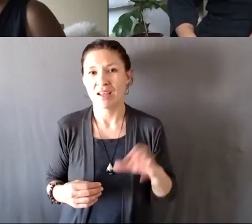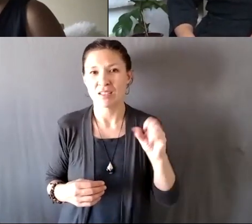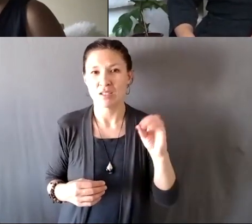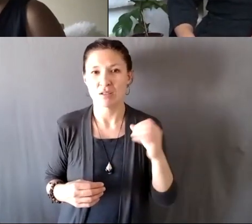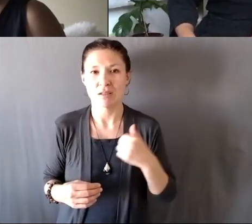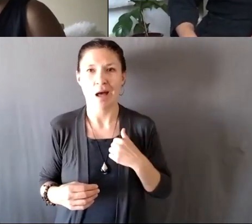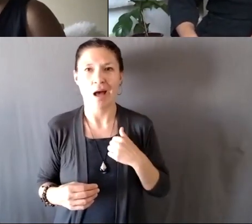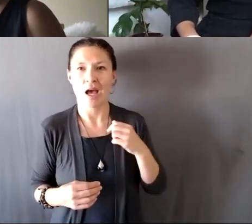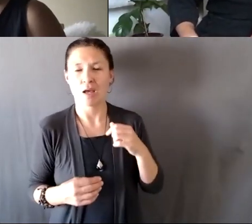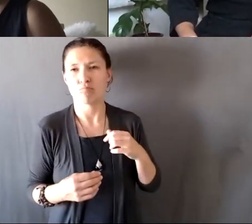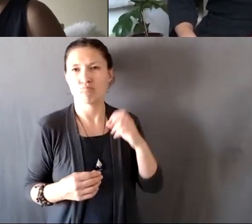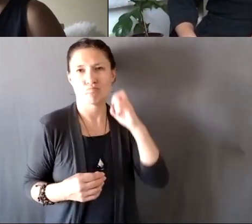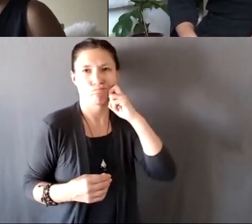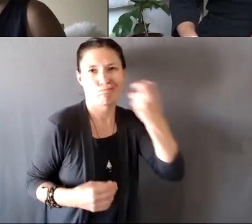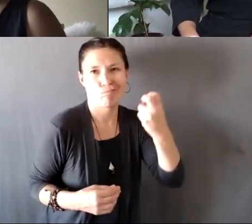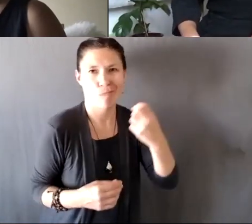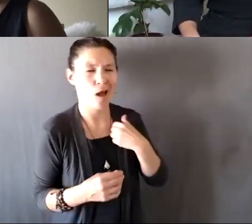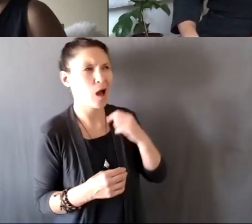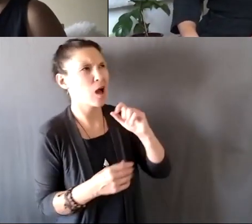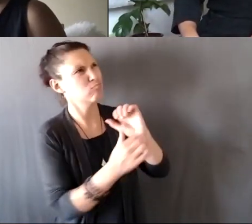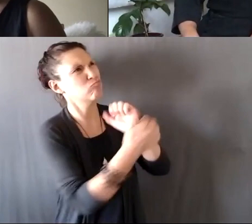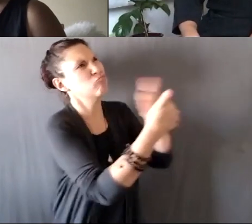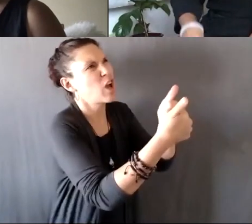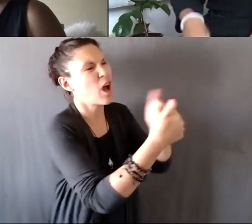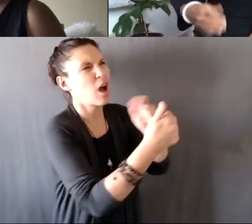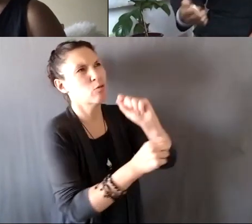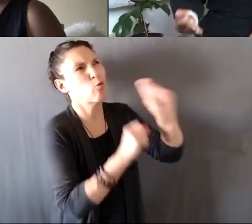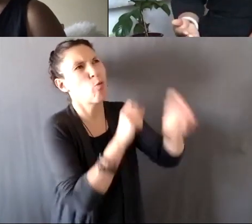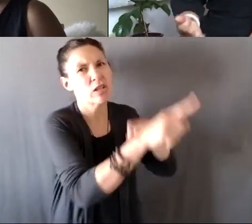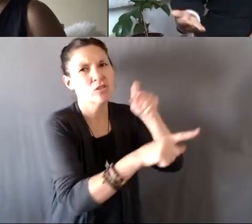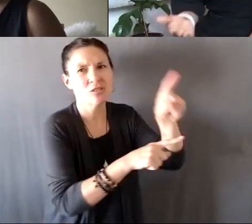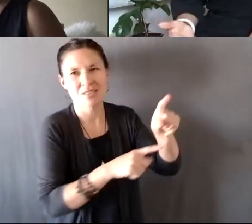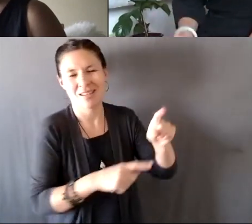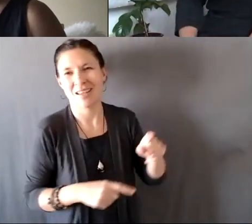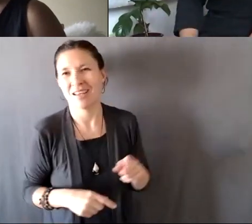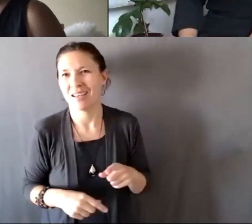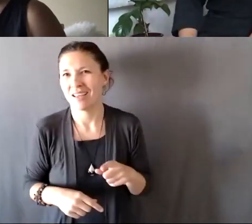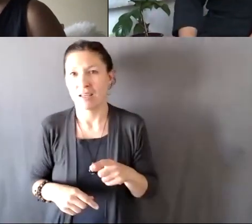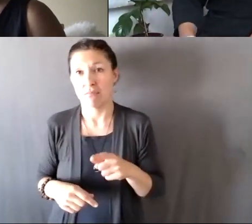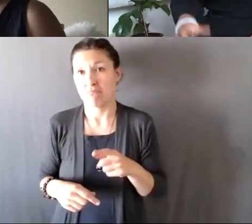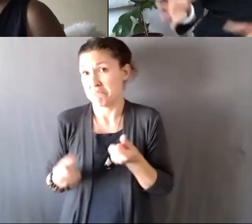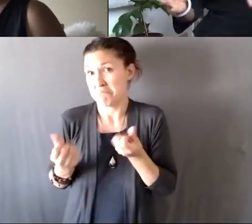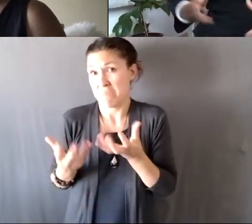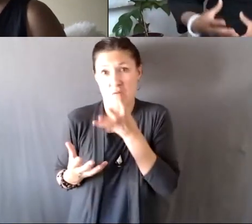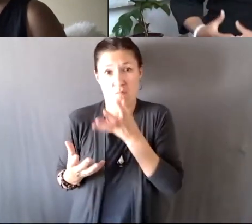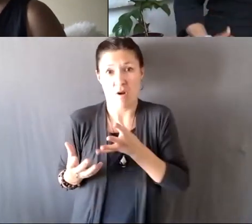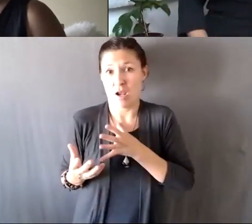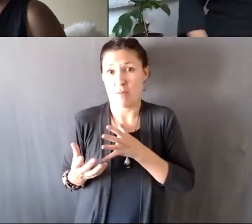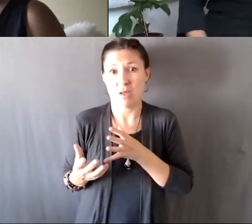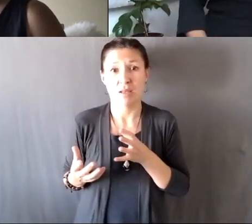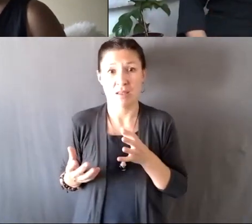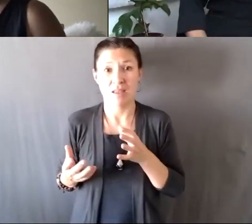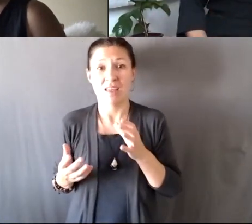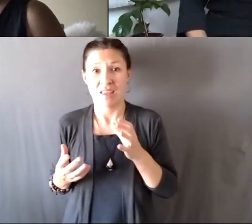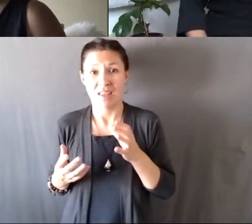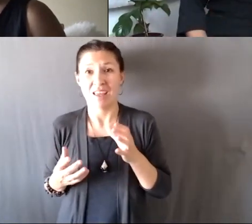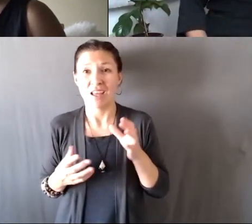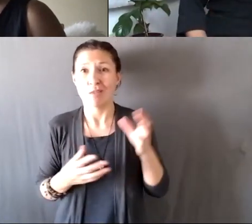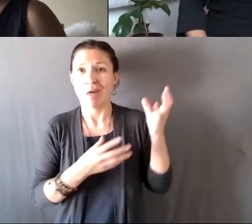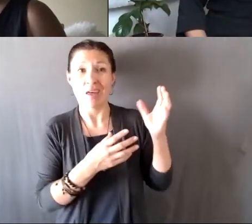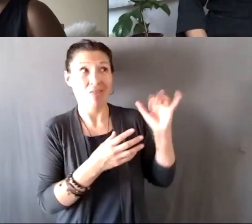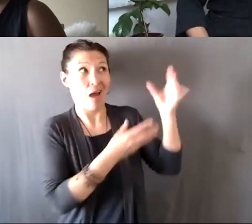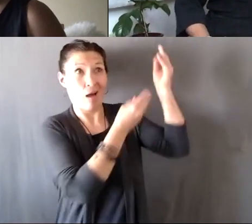and question and analyze what he teaches me, where many women who are carrying this patriarchal